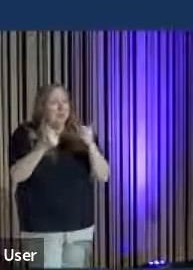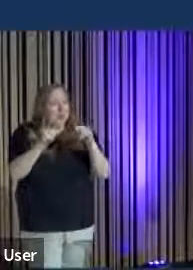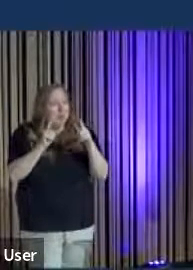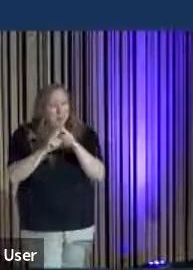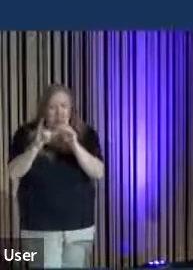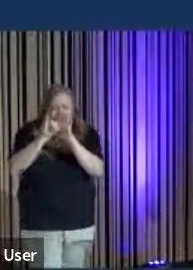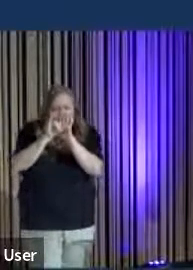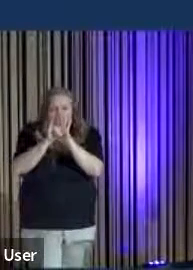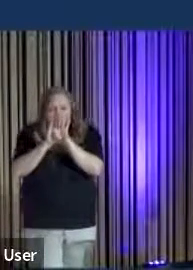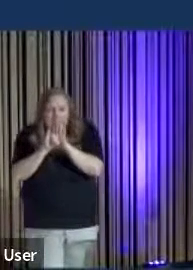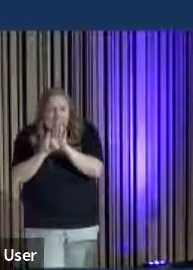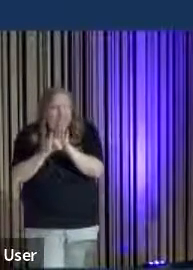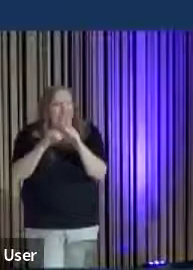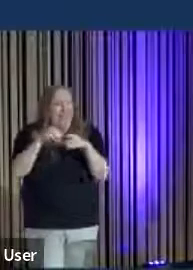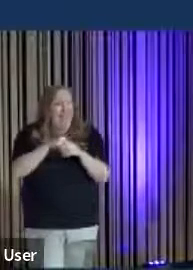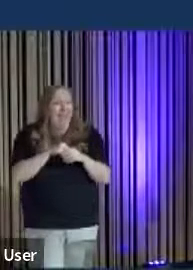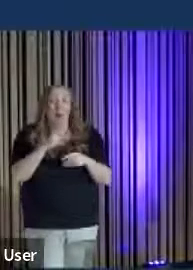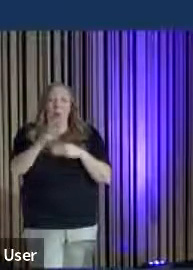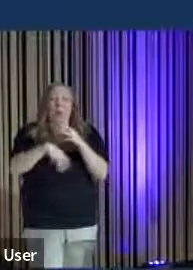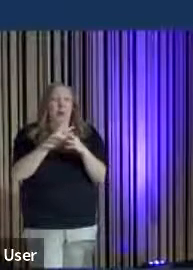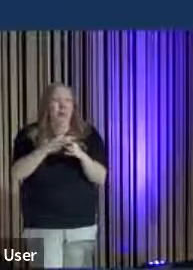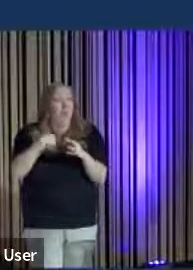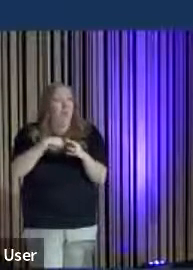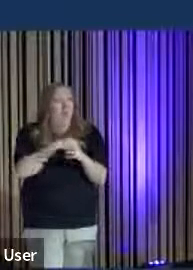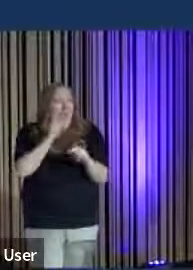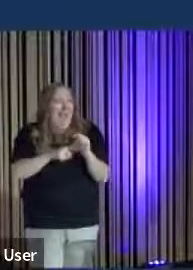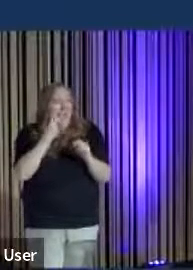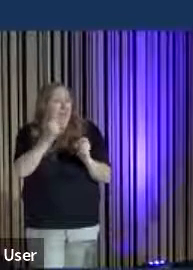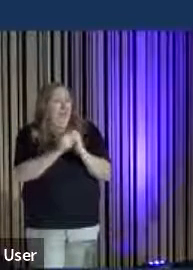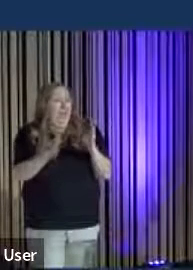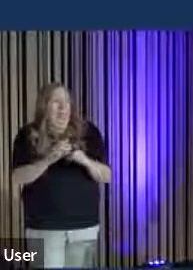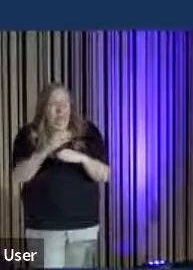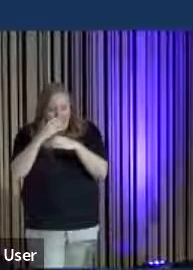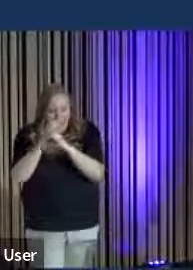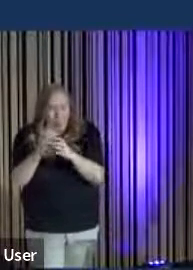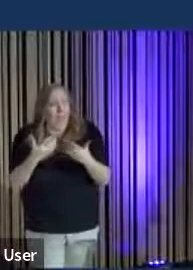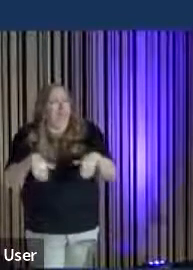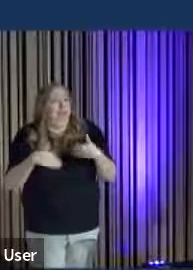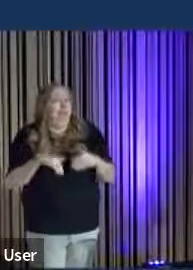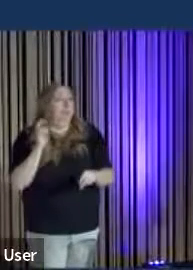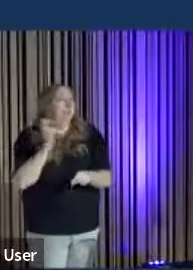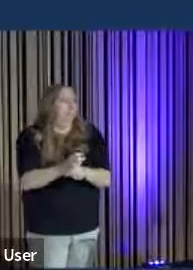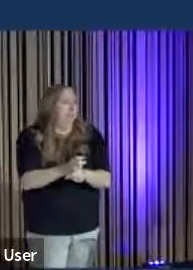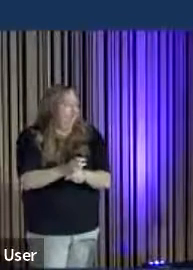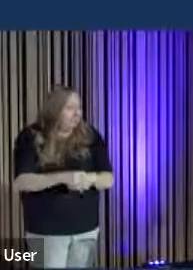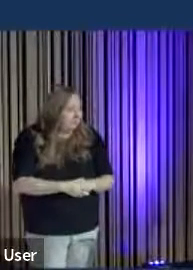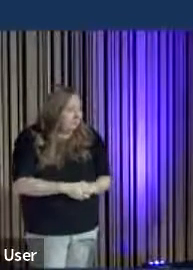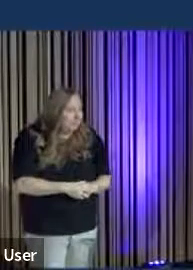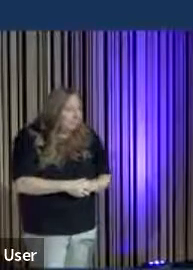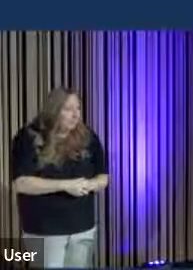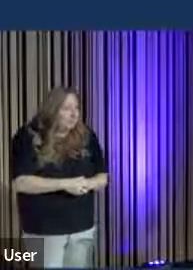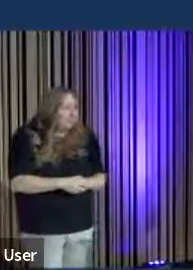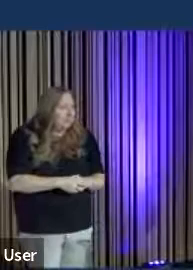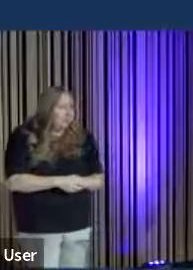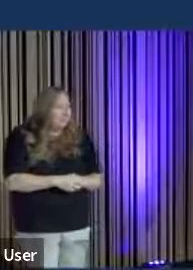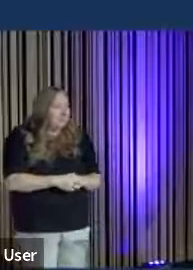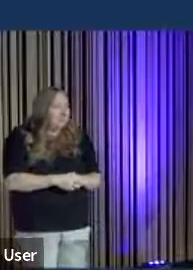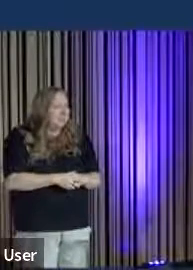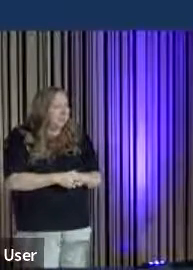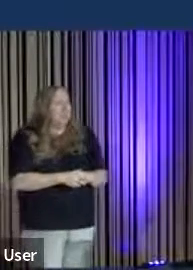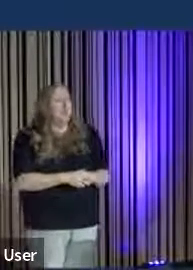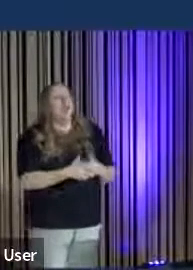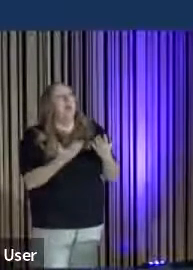it in an invisible world that we cannot see. So in order to do that, we need to